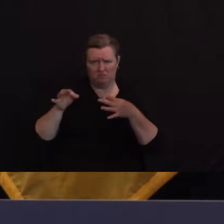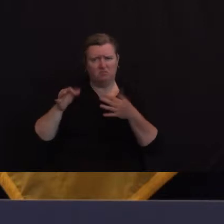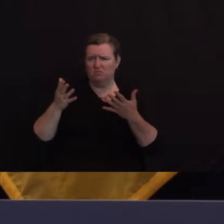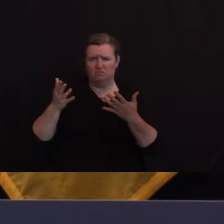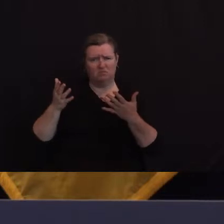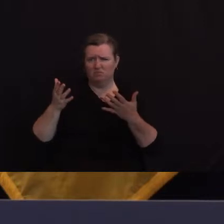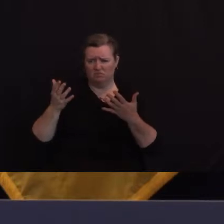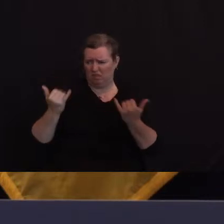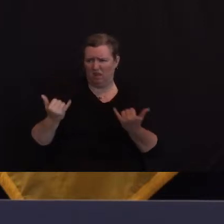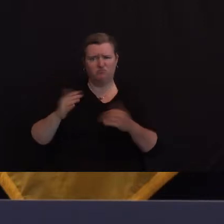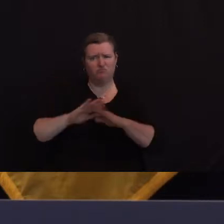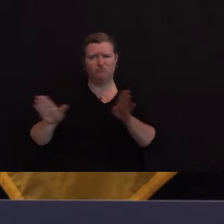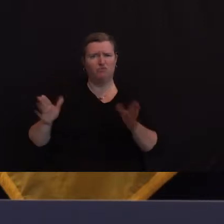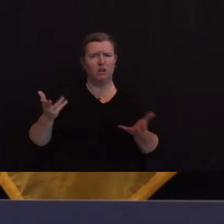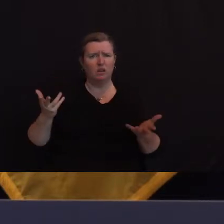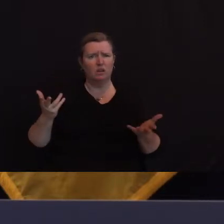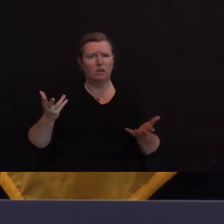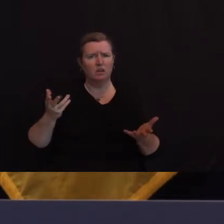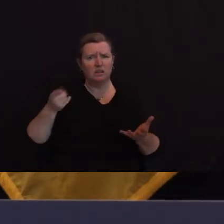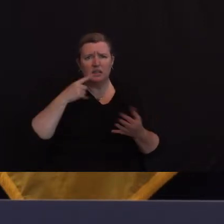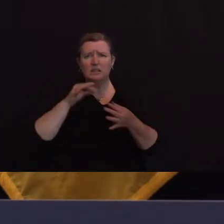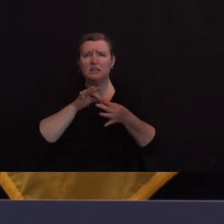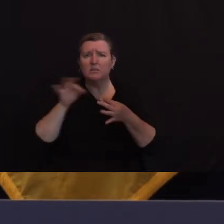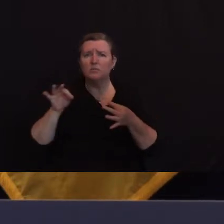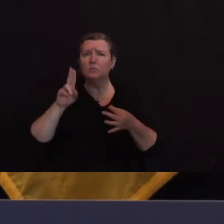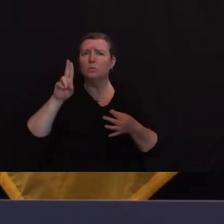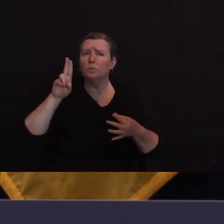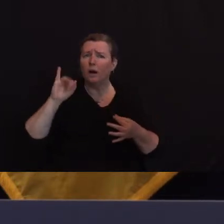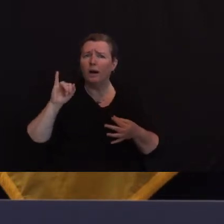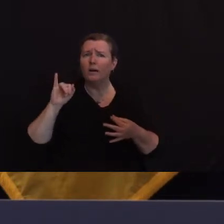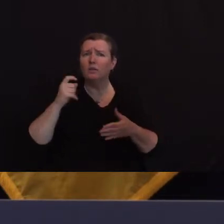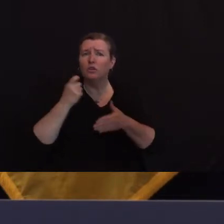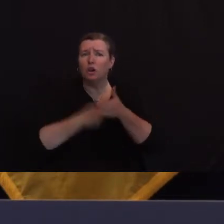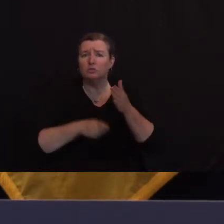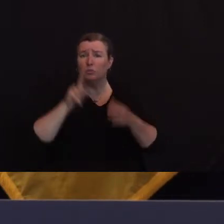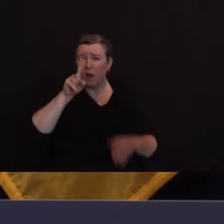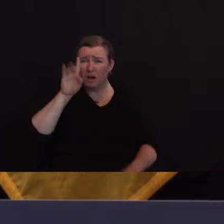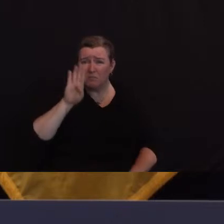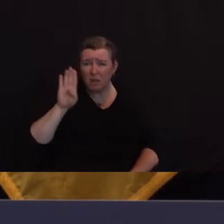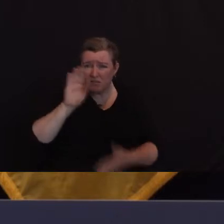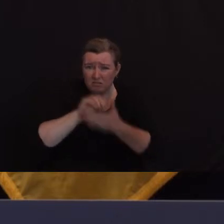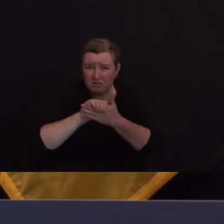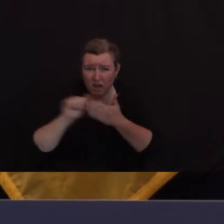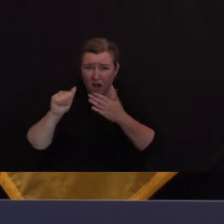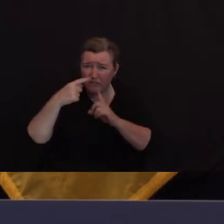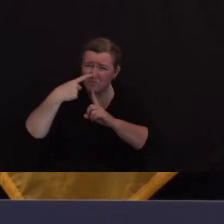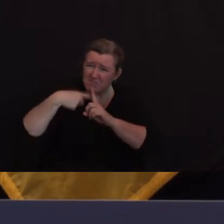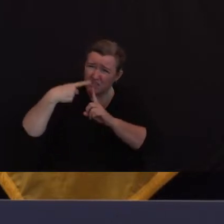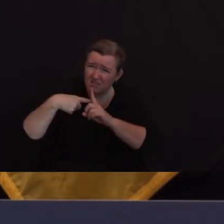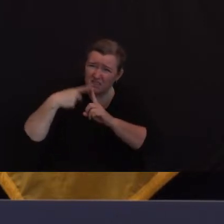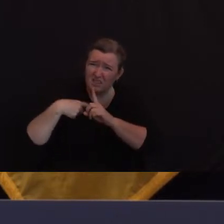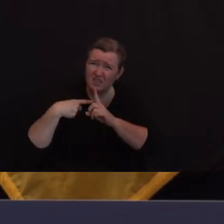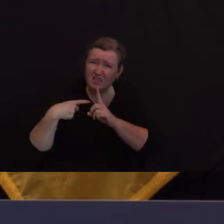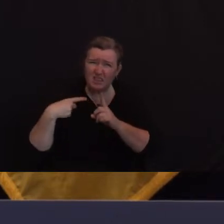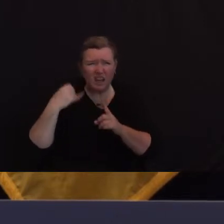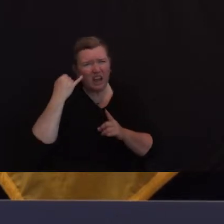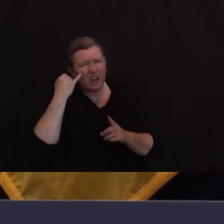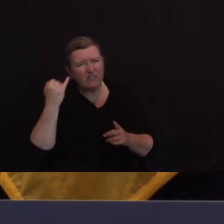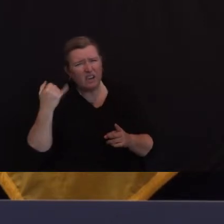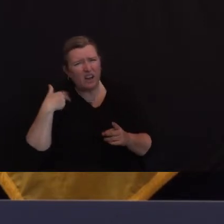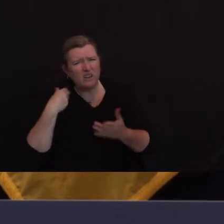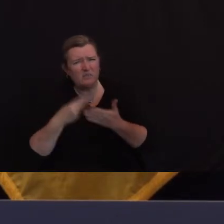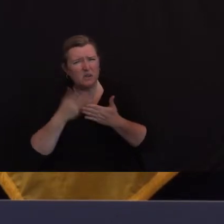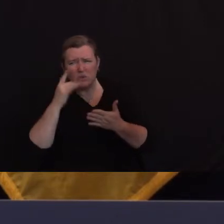extending unemployment benefits for these folks would cost $1 billion a month, but you do have the money. Why not do it? Similarly, will you